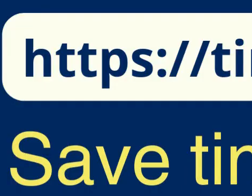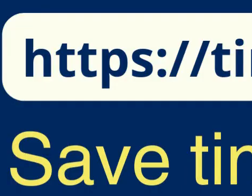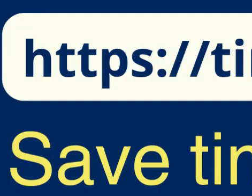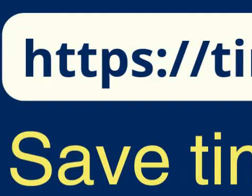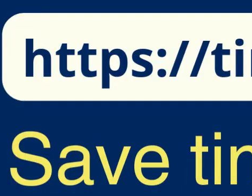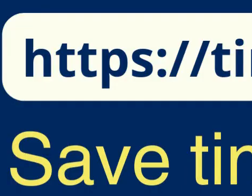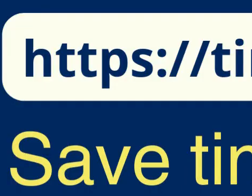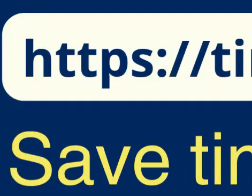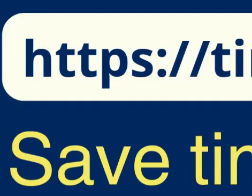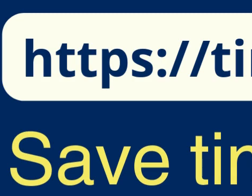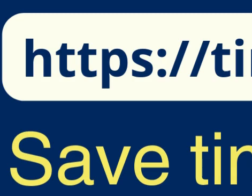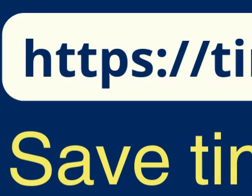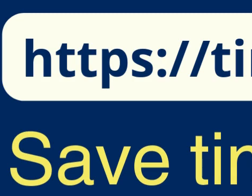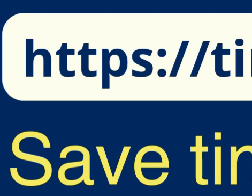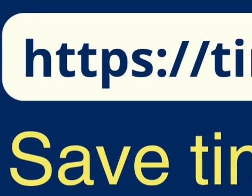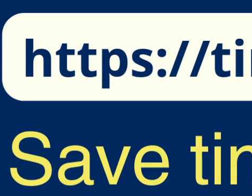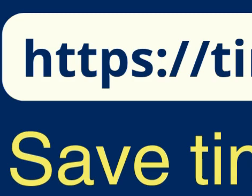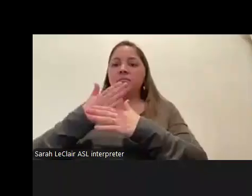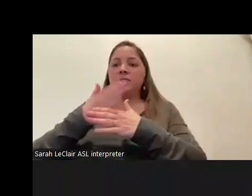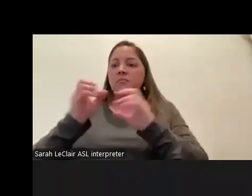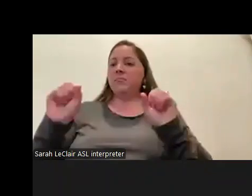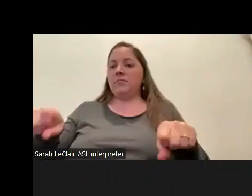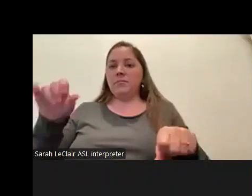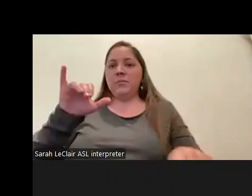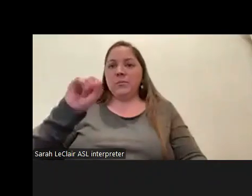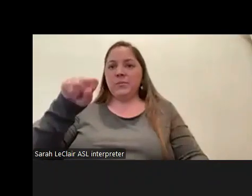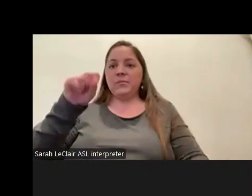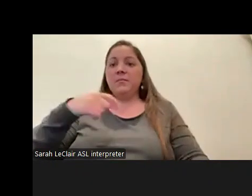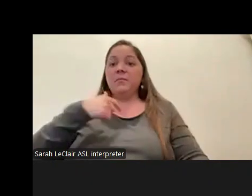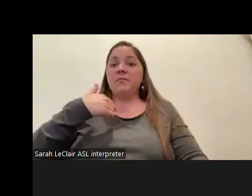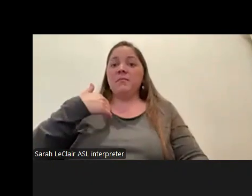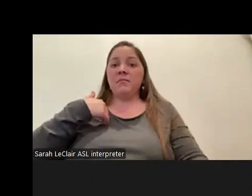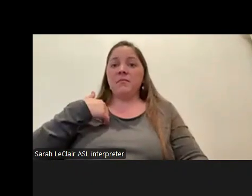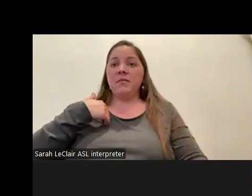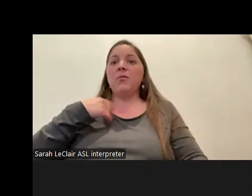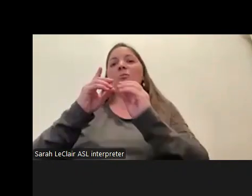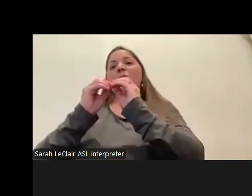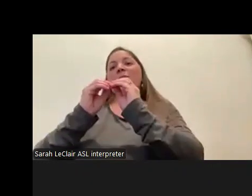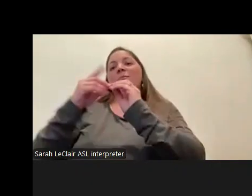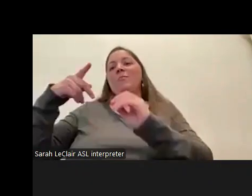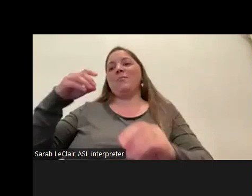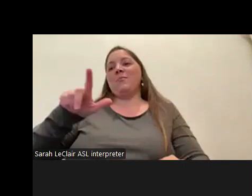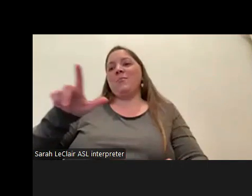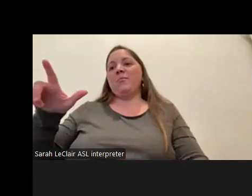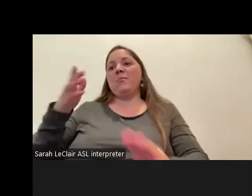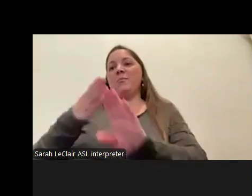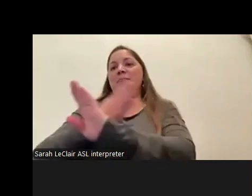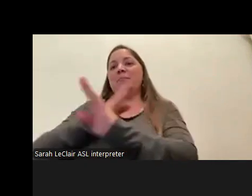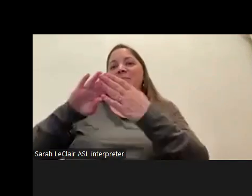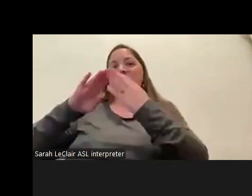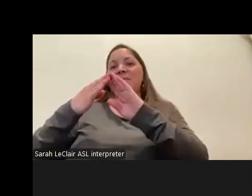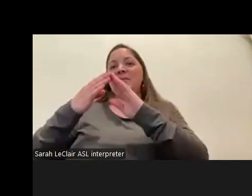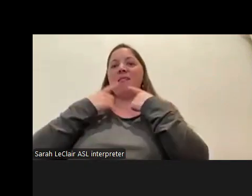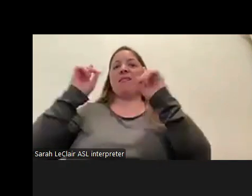our shared drive, more than welcome to. I do have another poll. Before we get to community announcements, we want to find